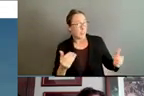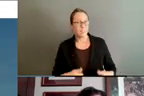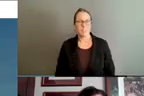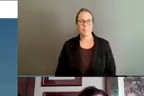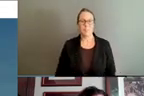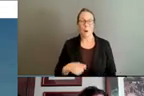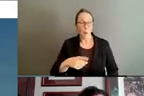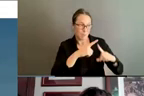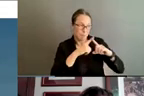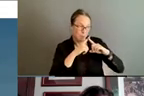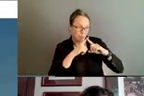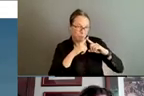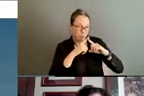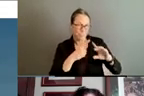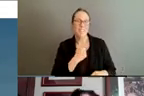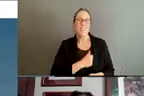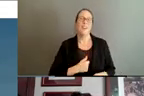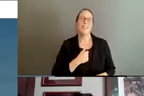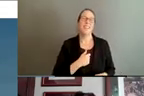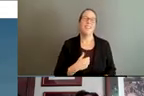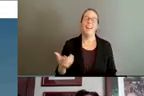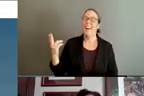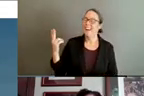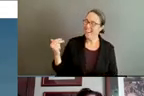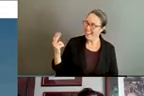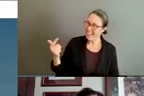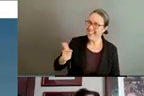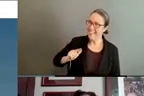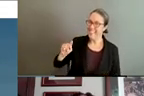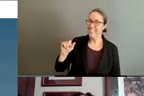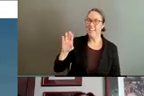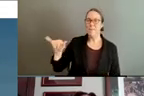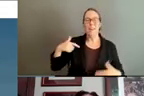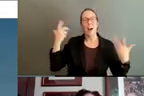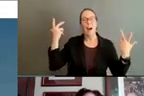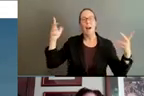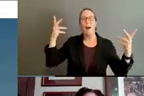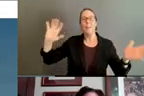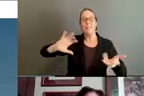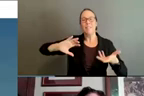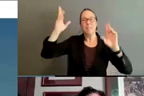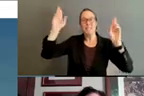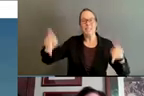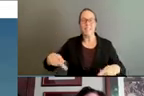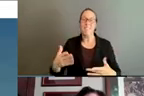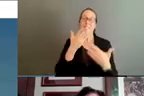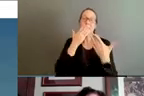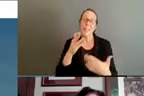You're muted, Tammy. Sorry about that. I already messed it up. Thank you,